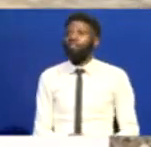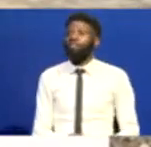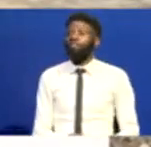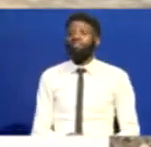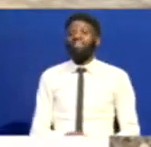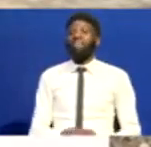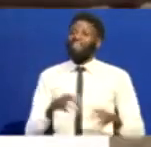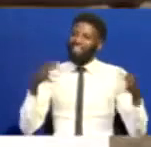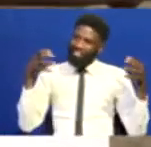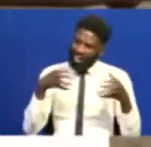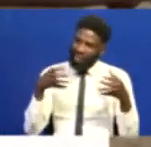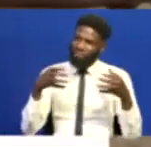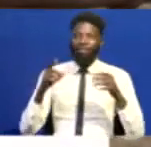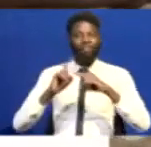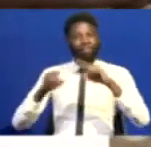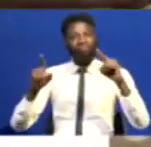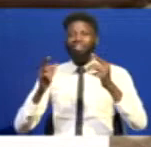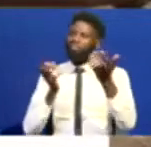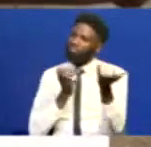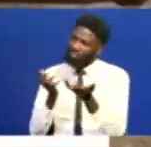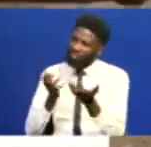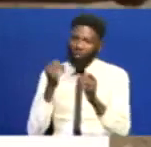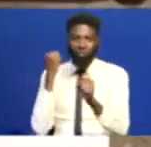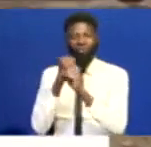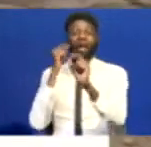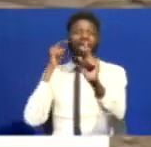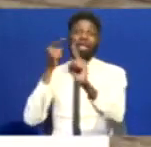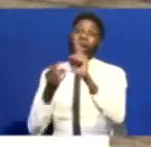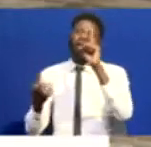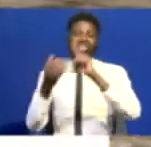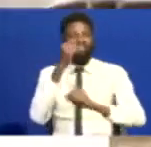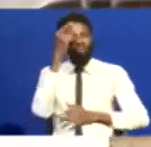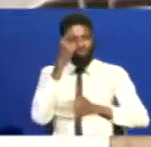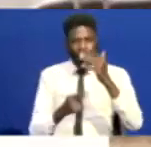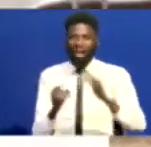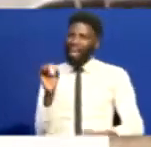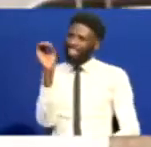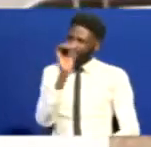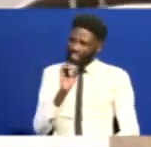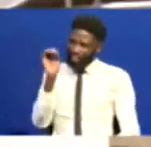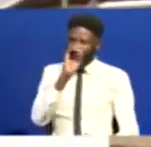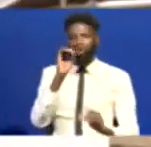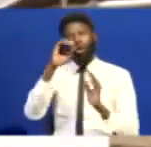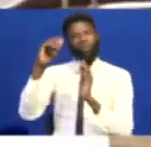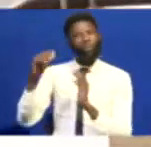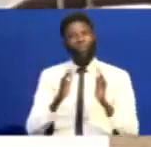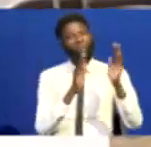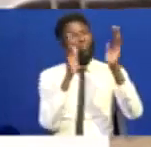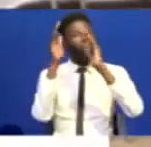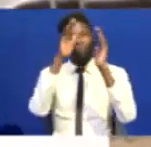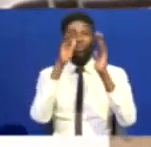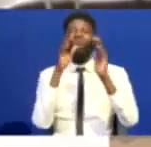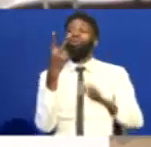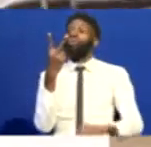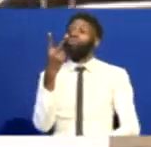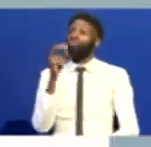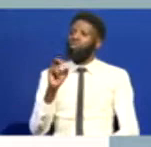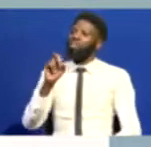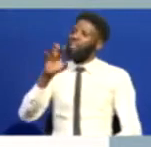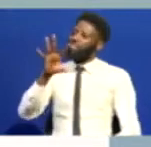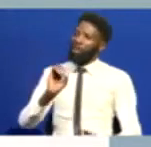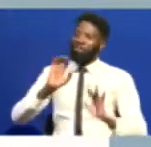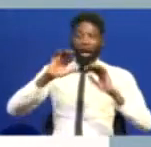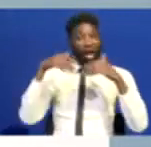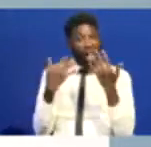Companies and businesses are also working towards achieving a net zero emissions by 2050 by investing heavily